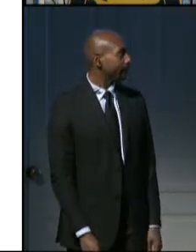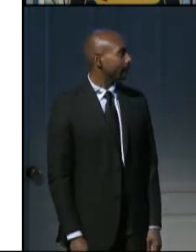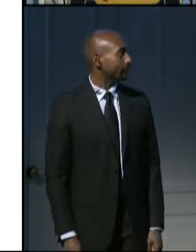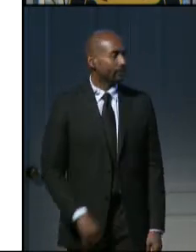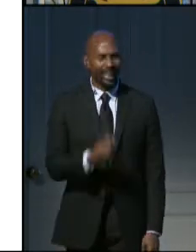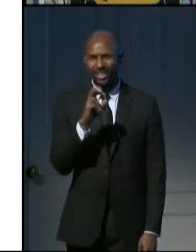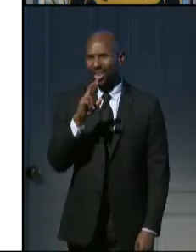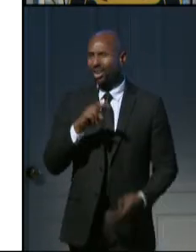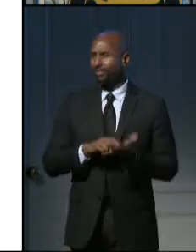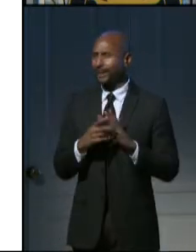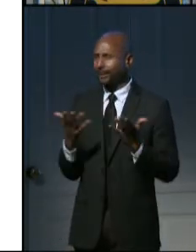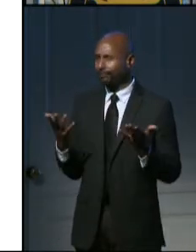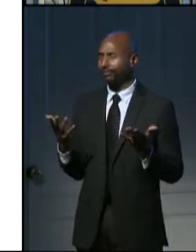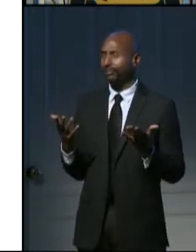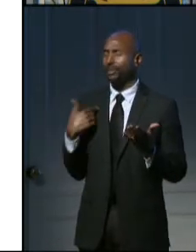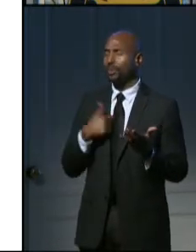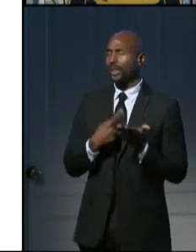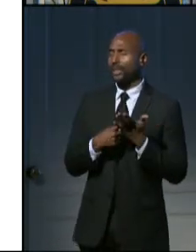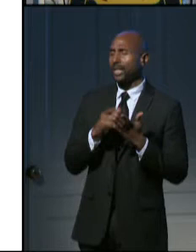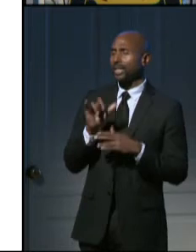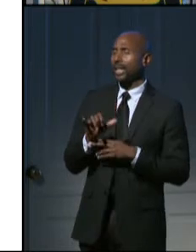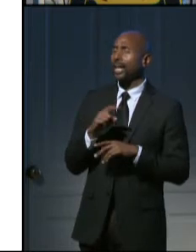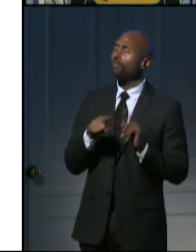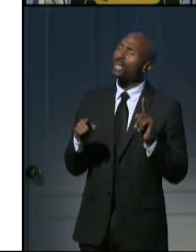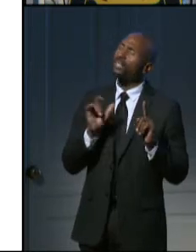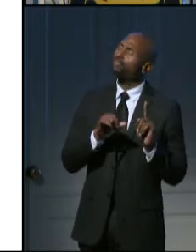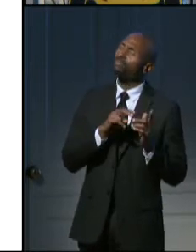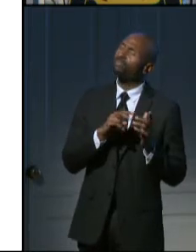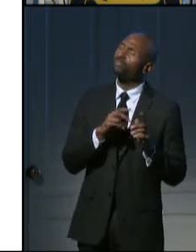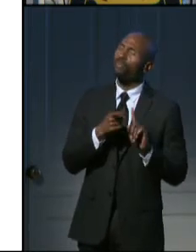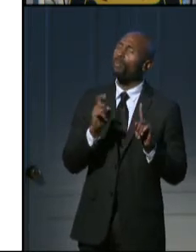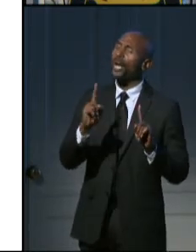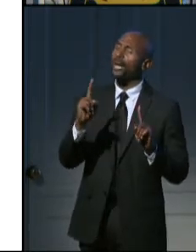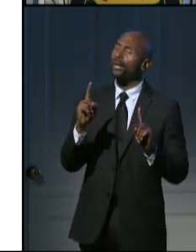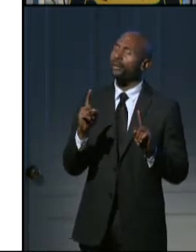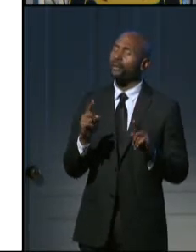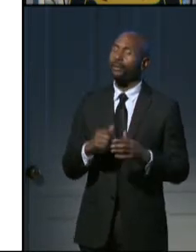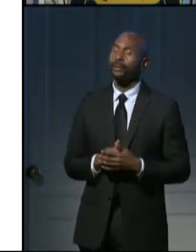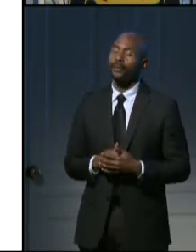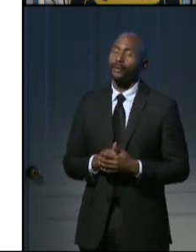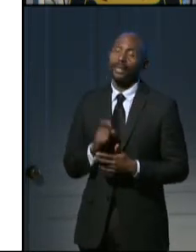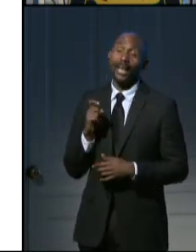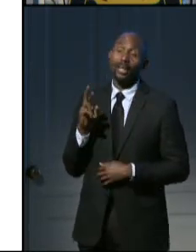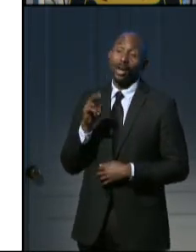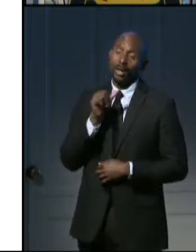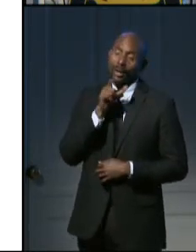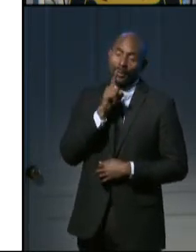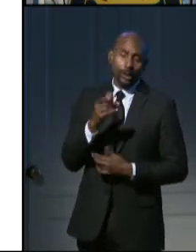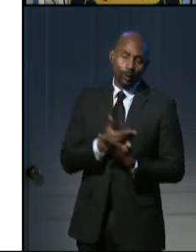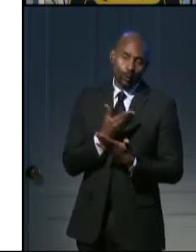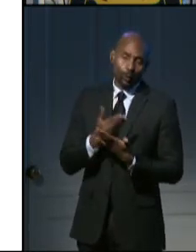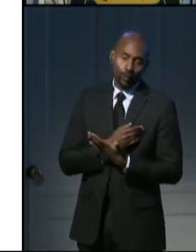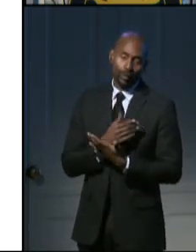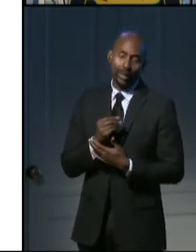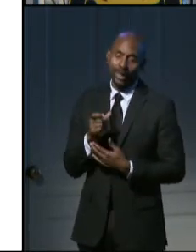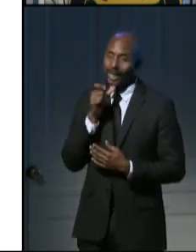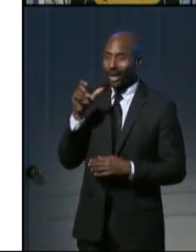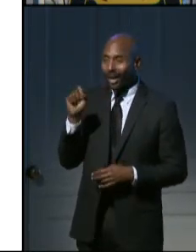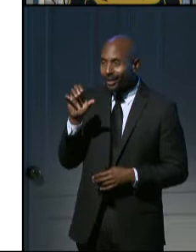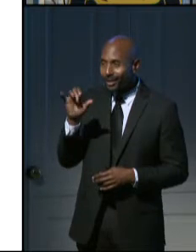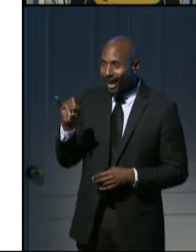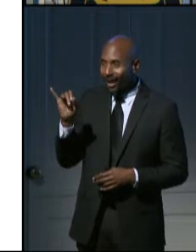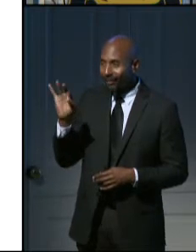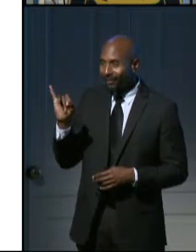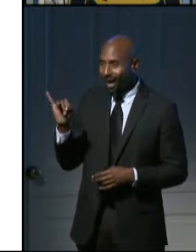it? We talk about it, but what is it and where did it come from? It's really not that new and definitely not sci-fi